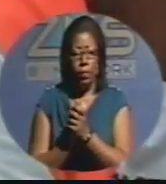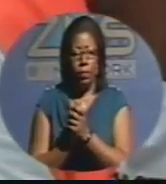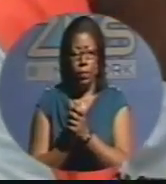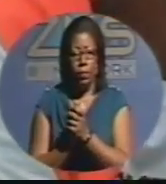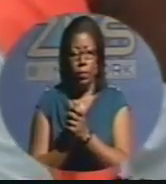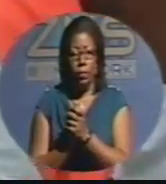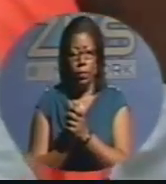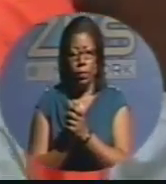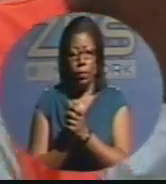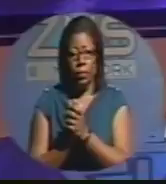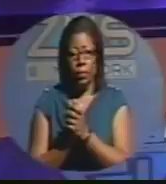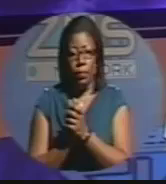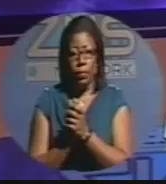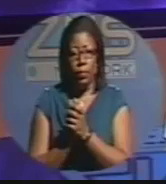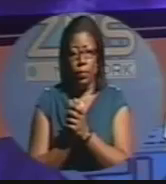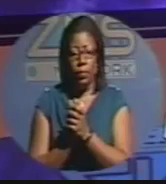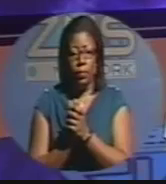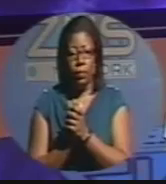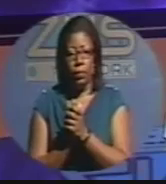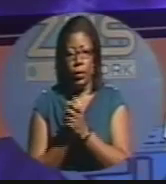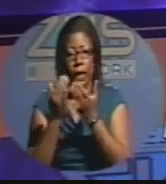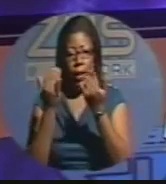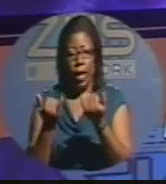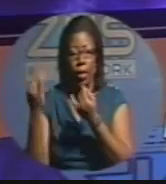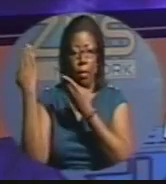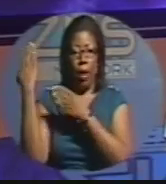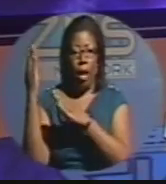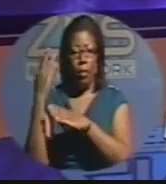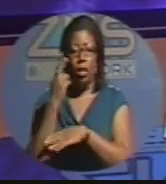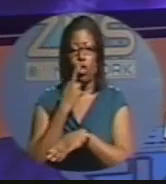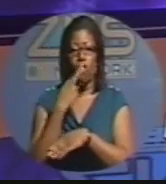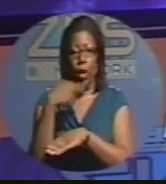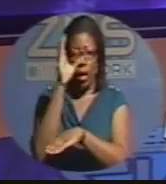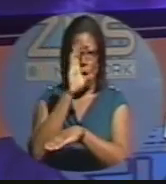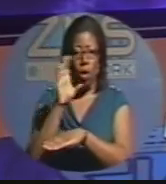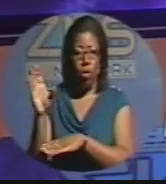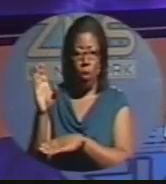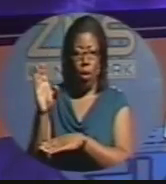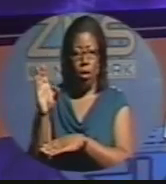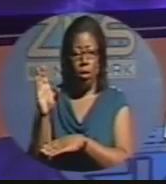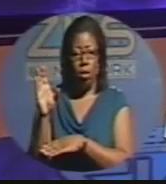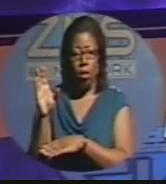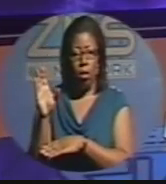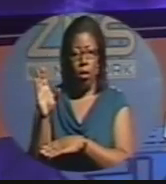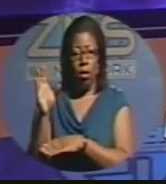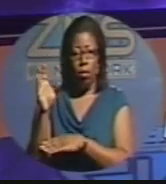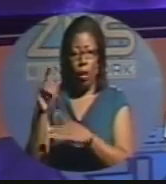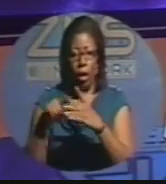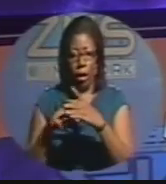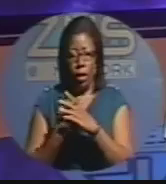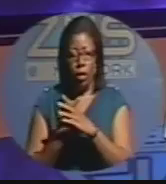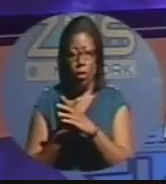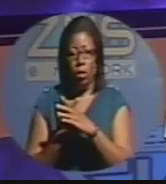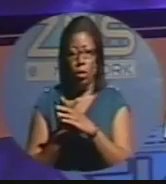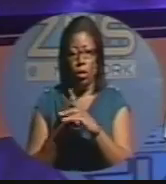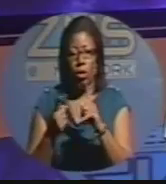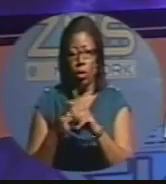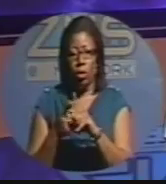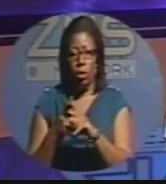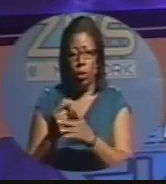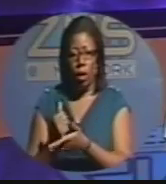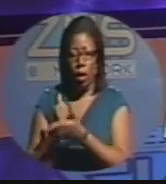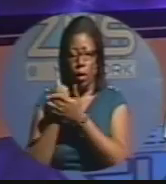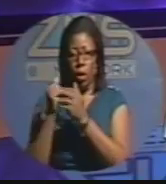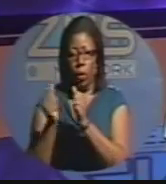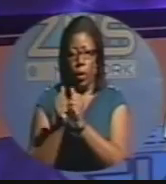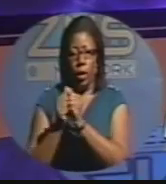accessories is in place. Now, the Bahamas Red Cross, in the meantime, has partially activated its machinery to deal with the